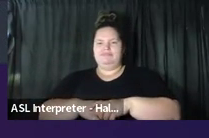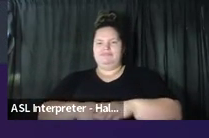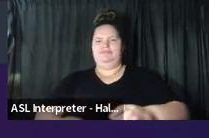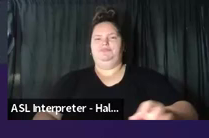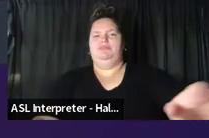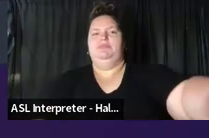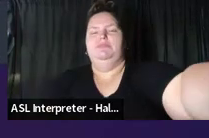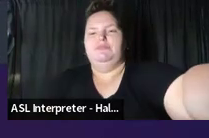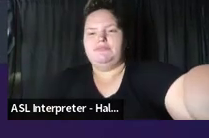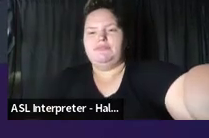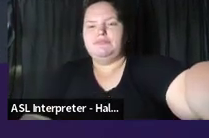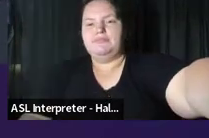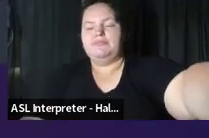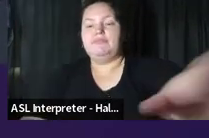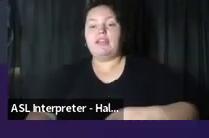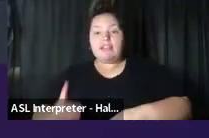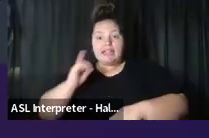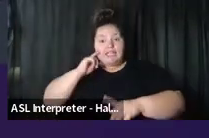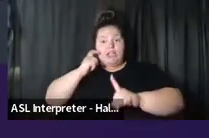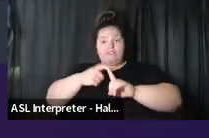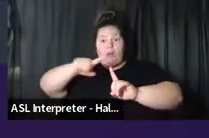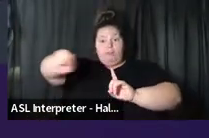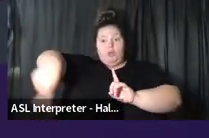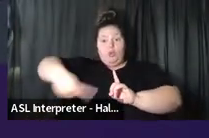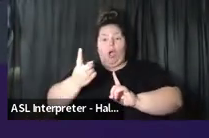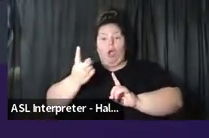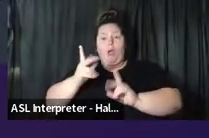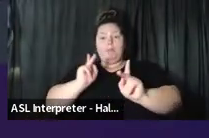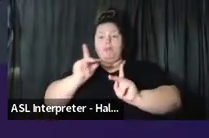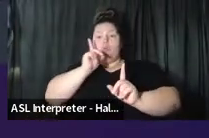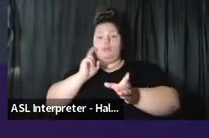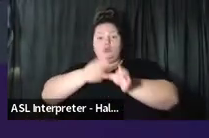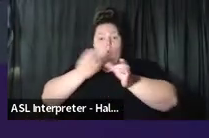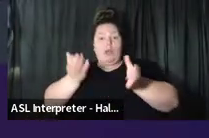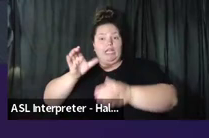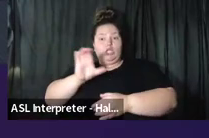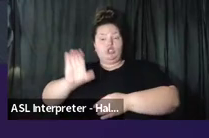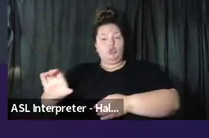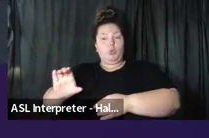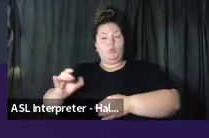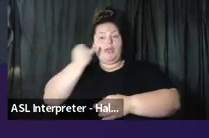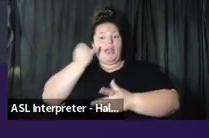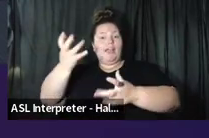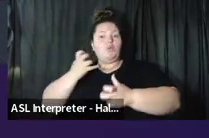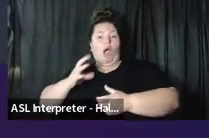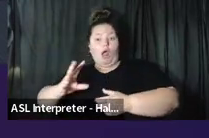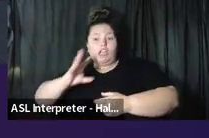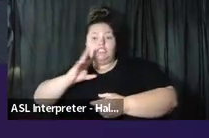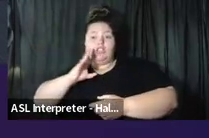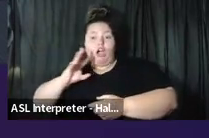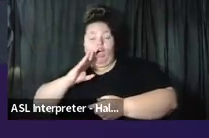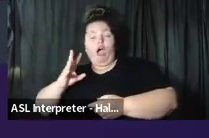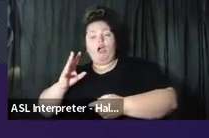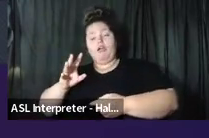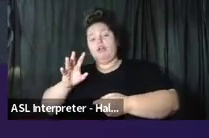So let's hear from you. Those that are joining us on Zoom, if you want to unmute and share or write in the